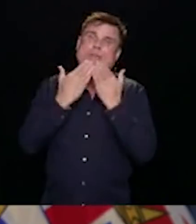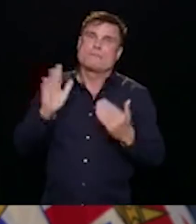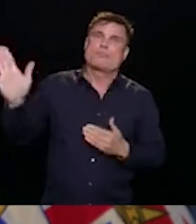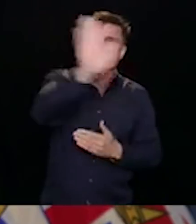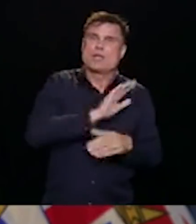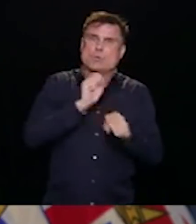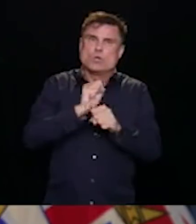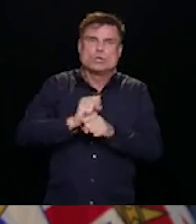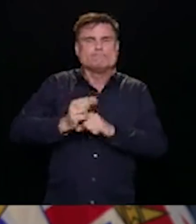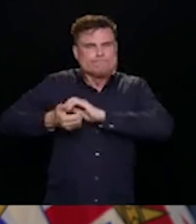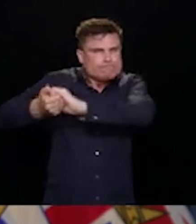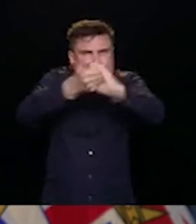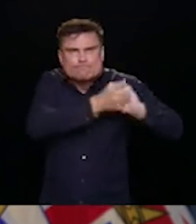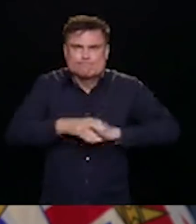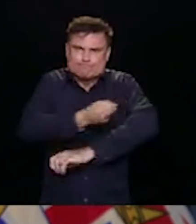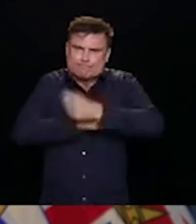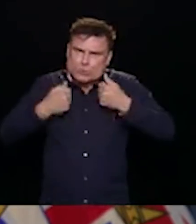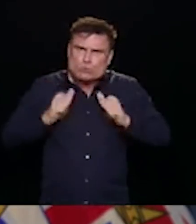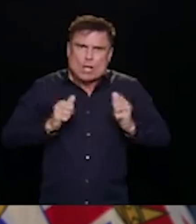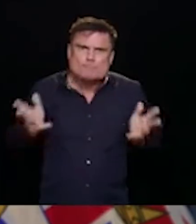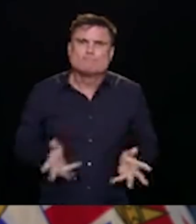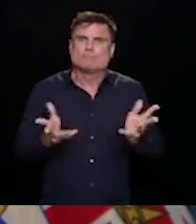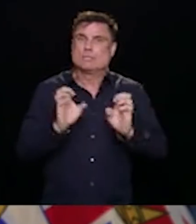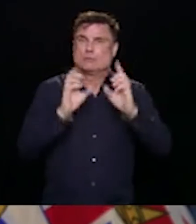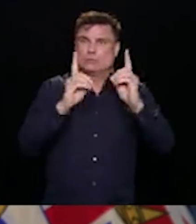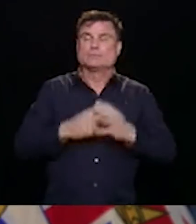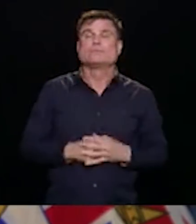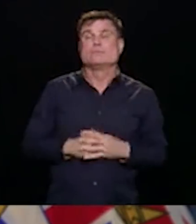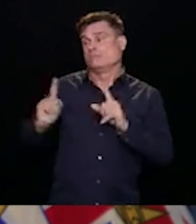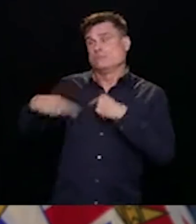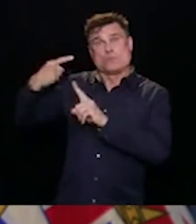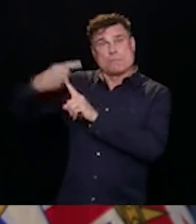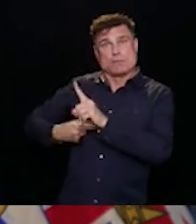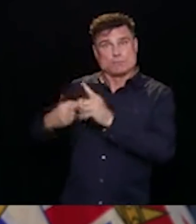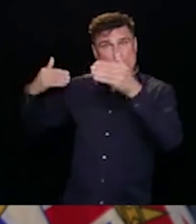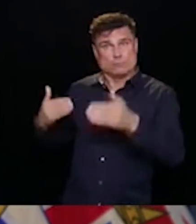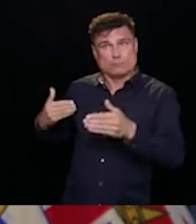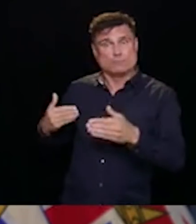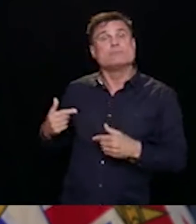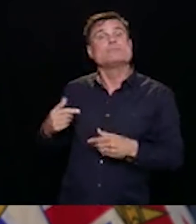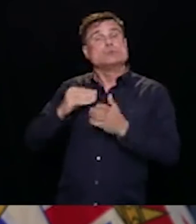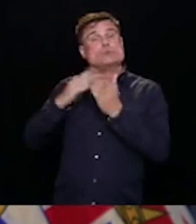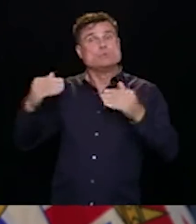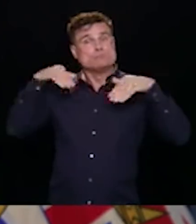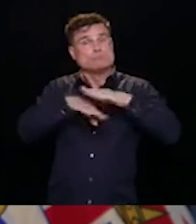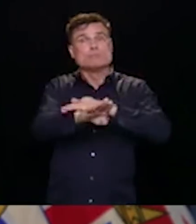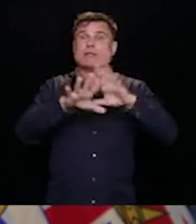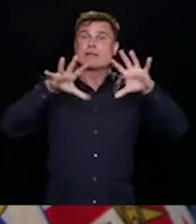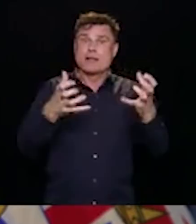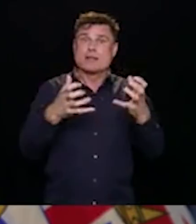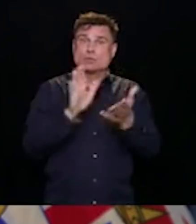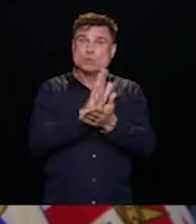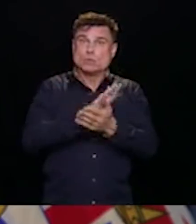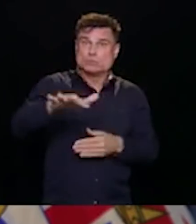in-class teaching in this past weeks, both possible and